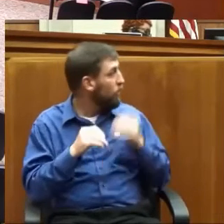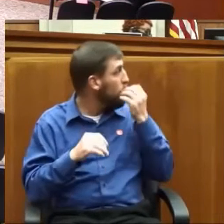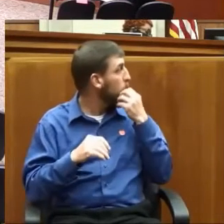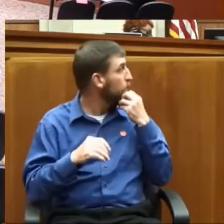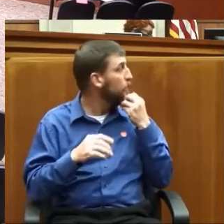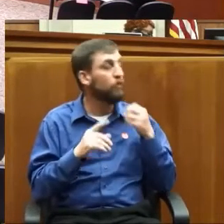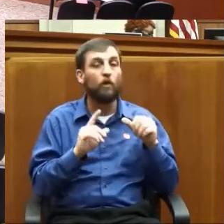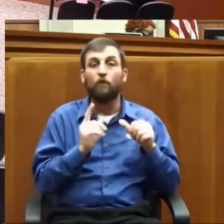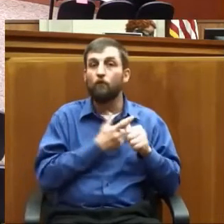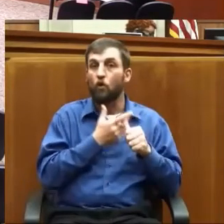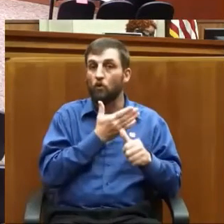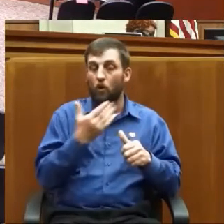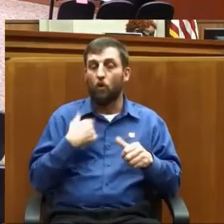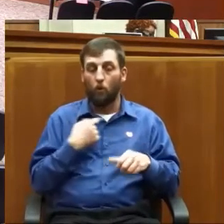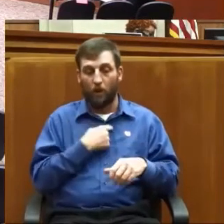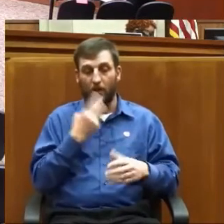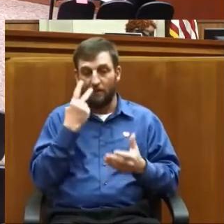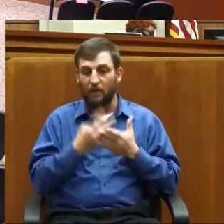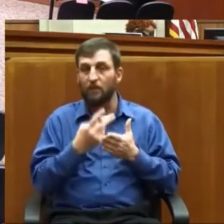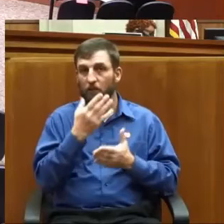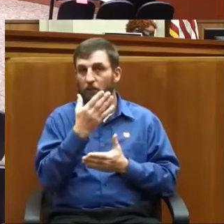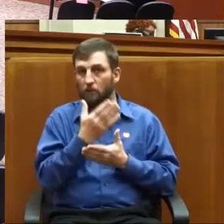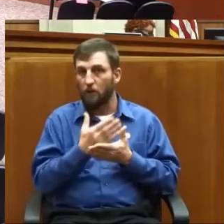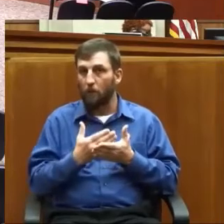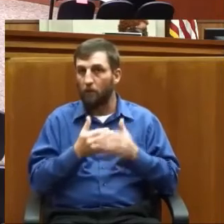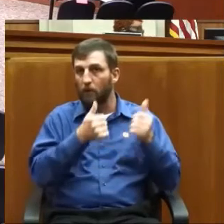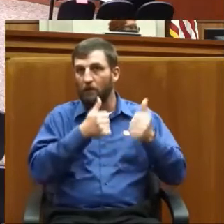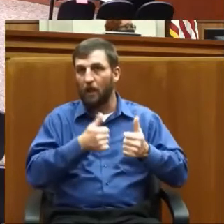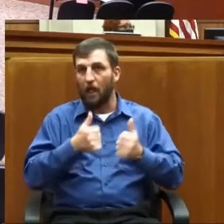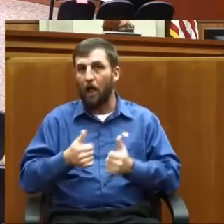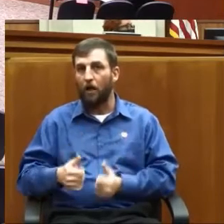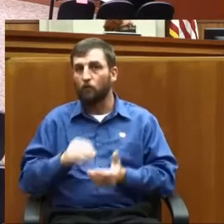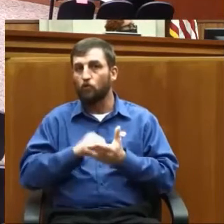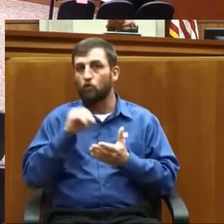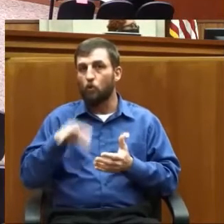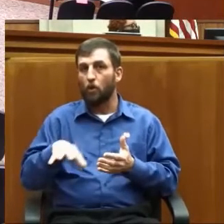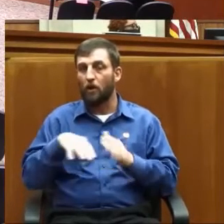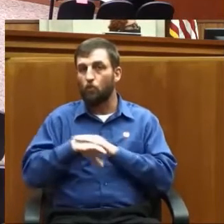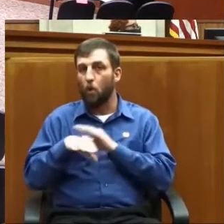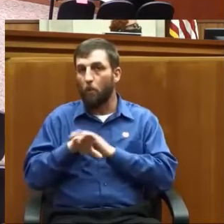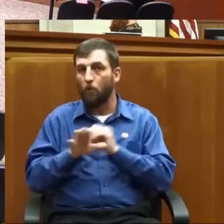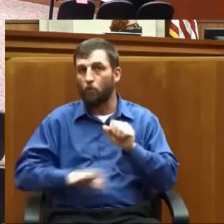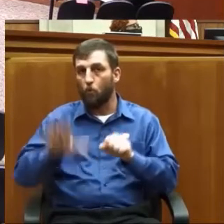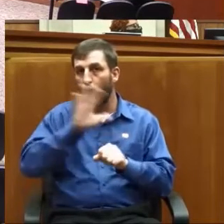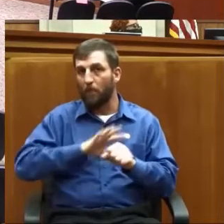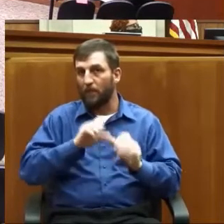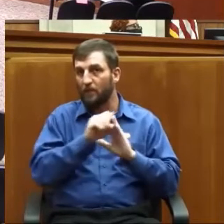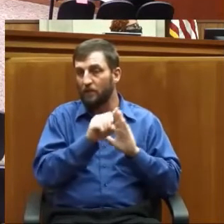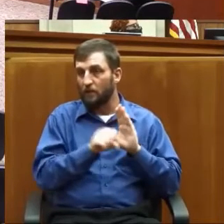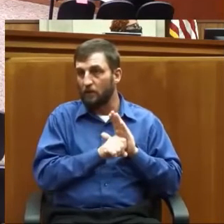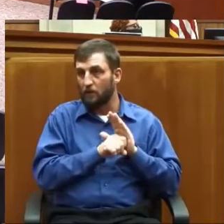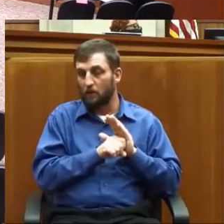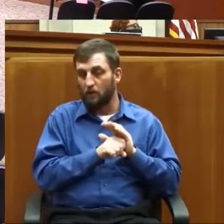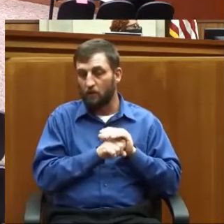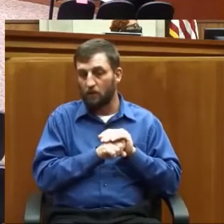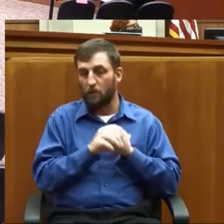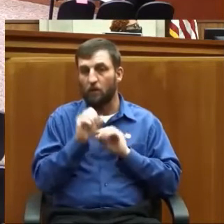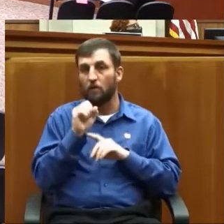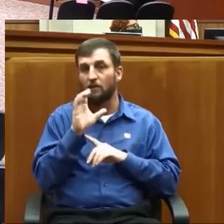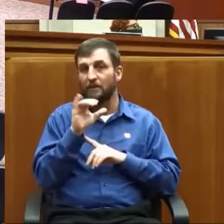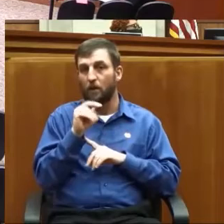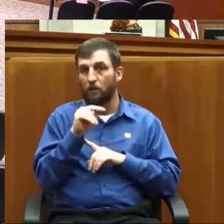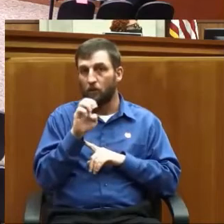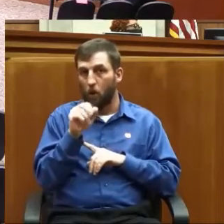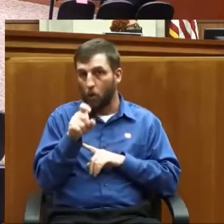So first of all, we are seeing some level of decline in terms of student enrollment throughout the state. Ms. CNO and her team